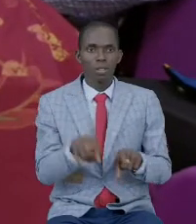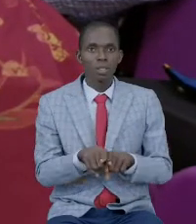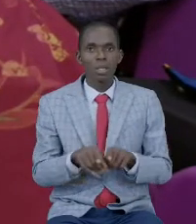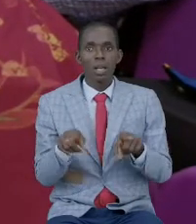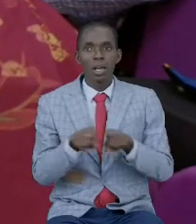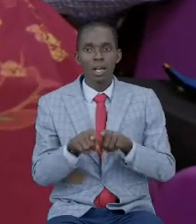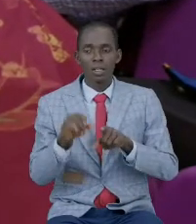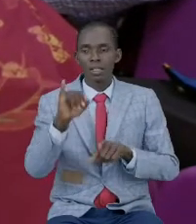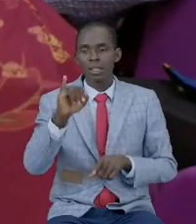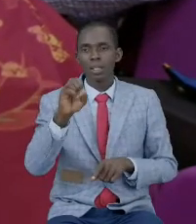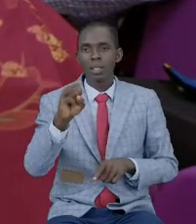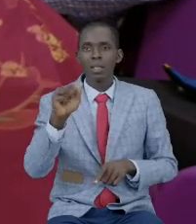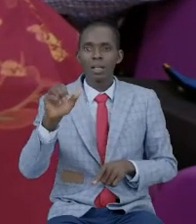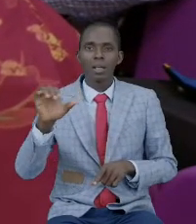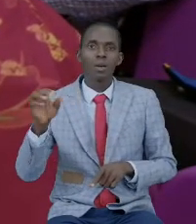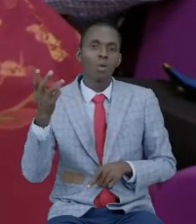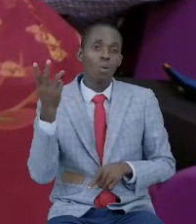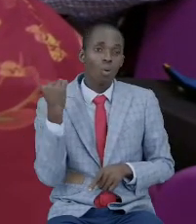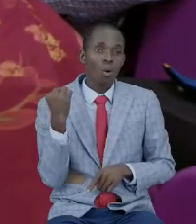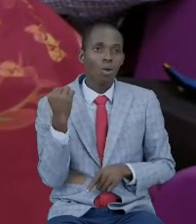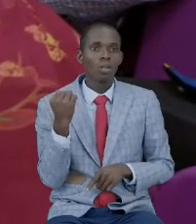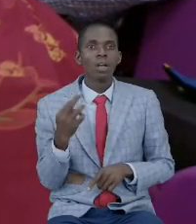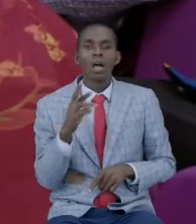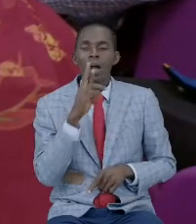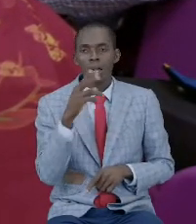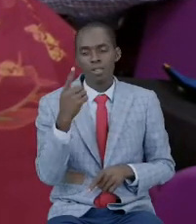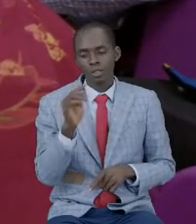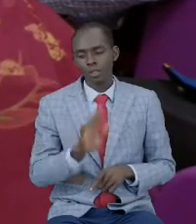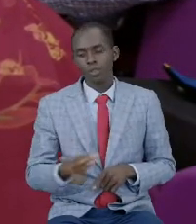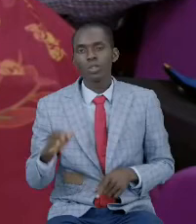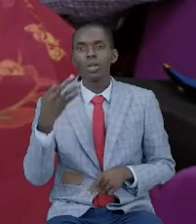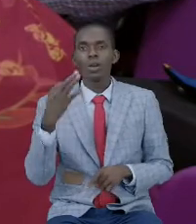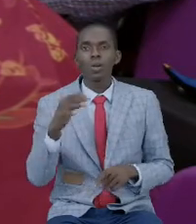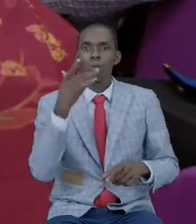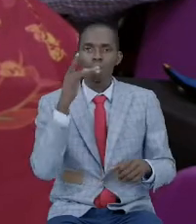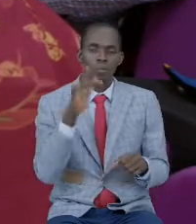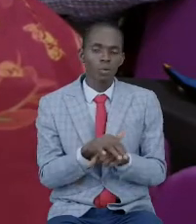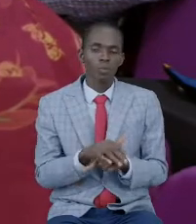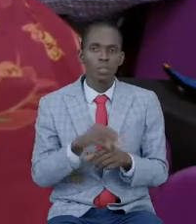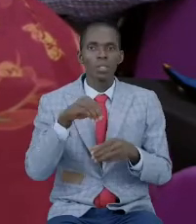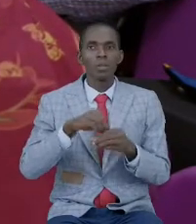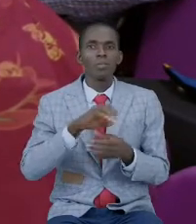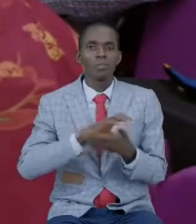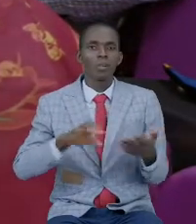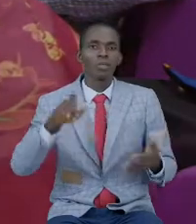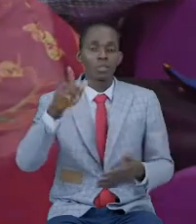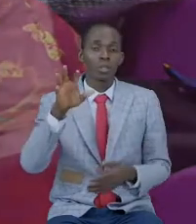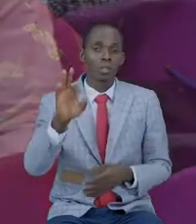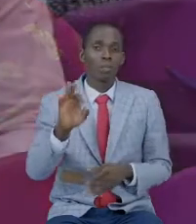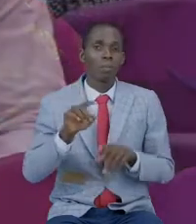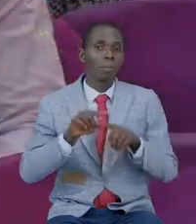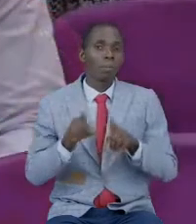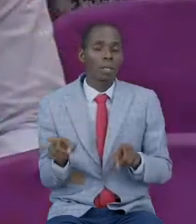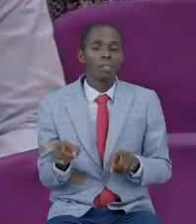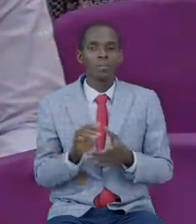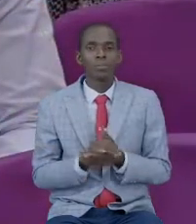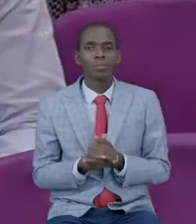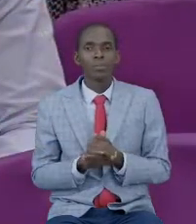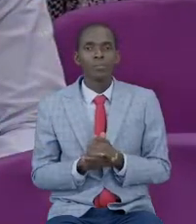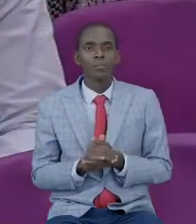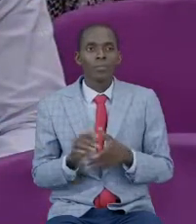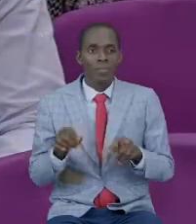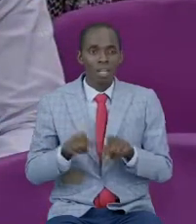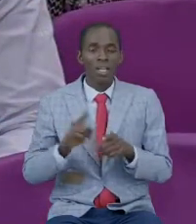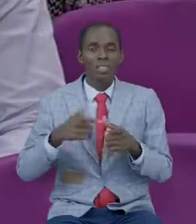was, are the children of promise. Verse 29, but as